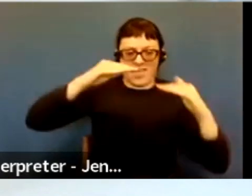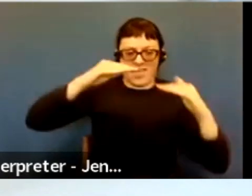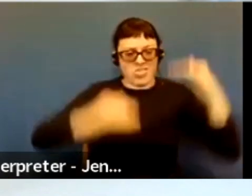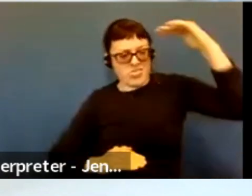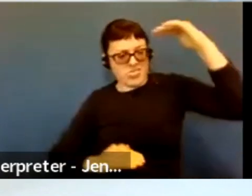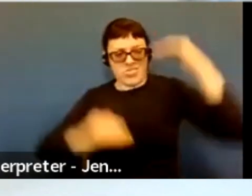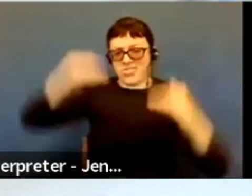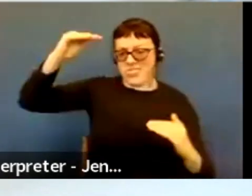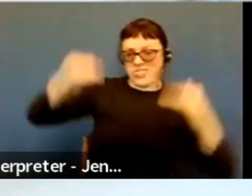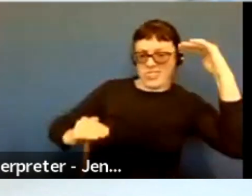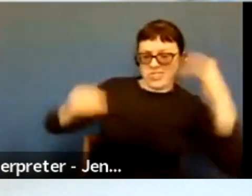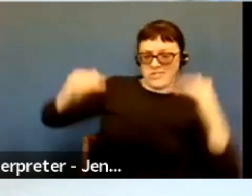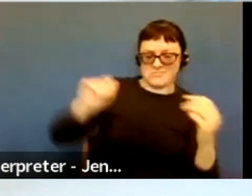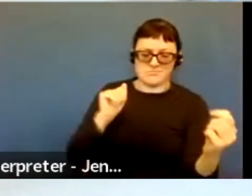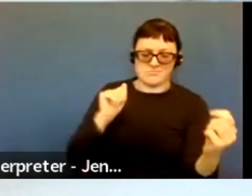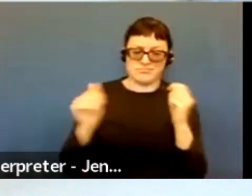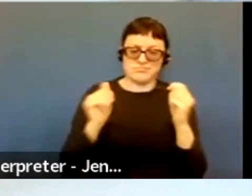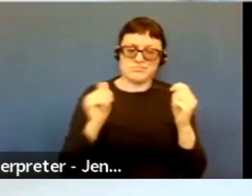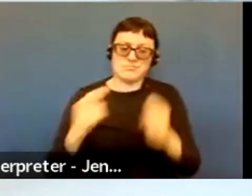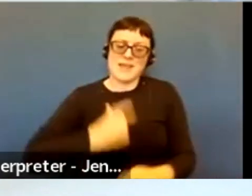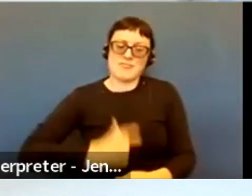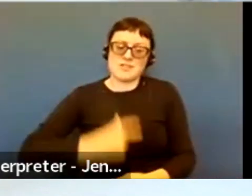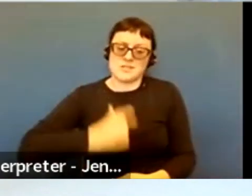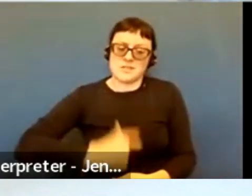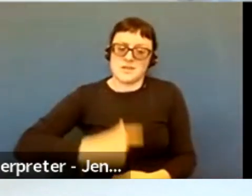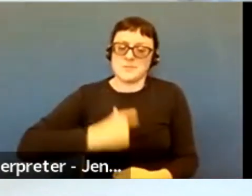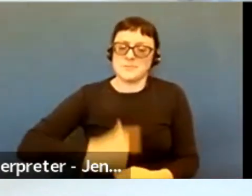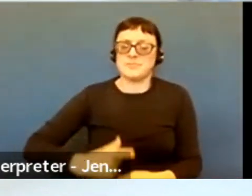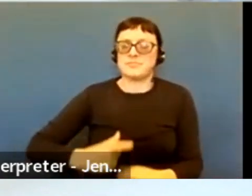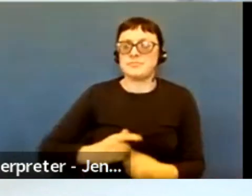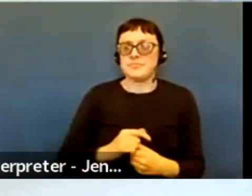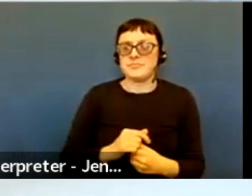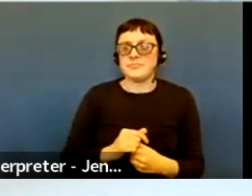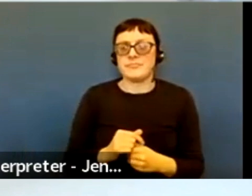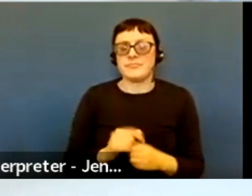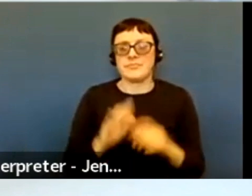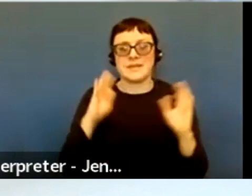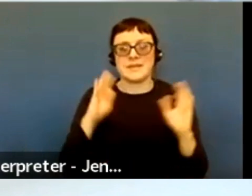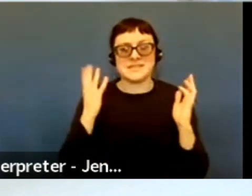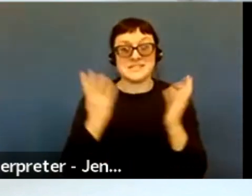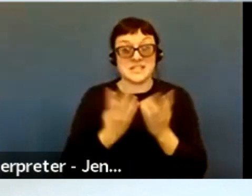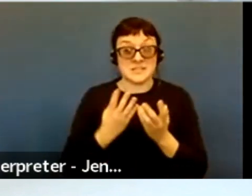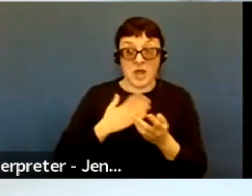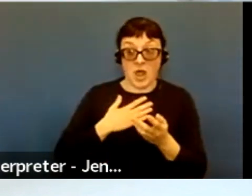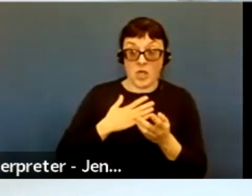it transforms people. And I think he also likes to look at